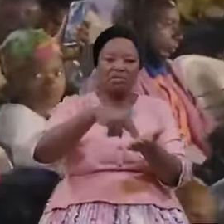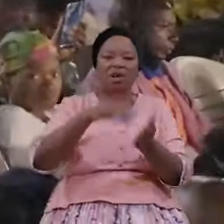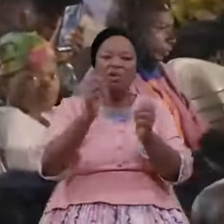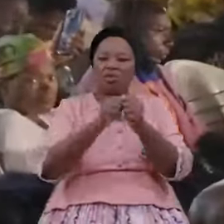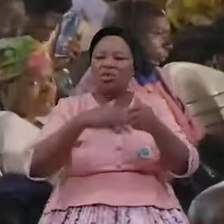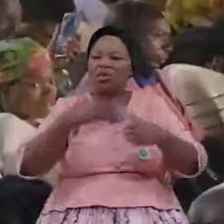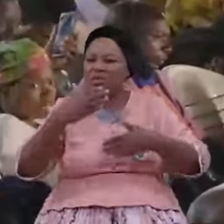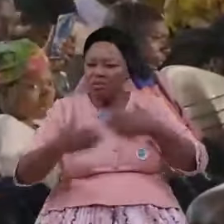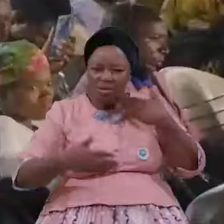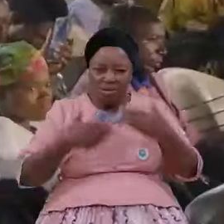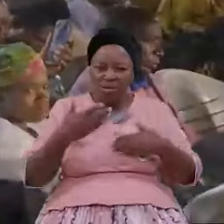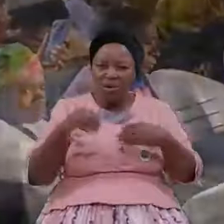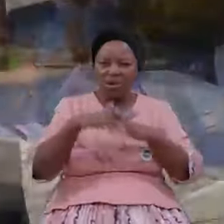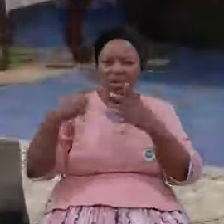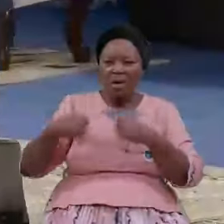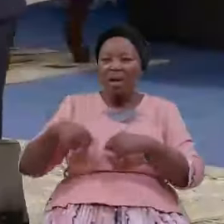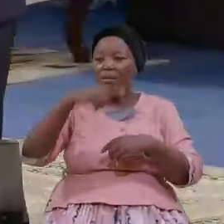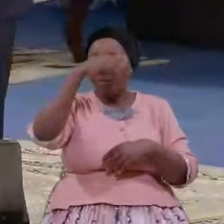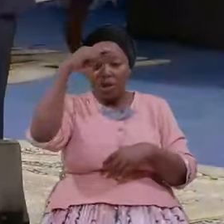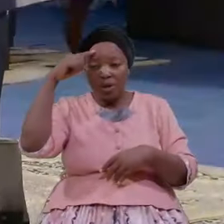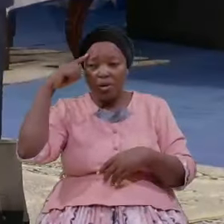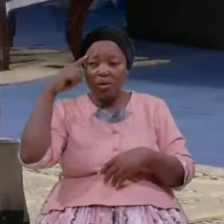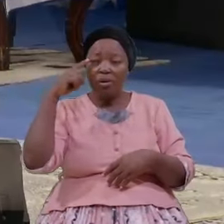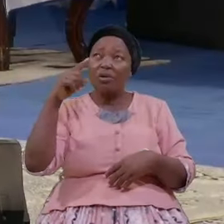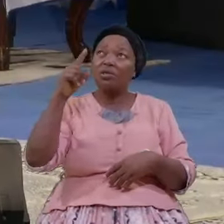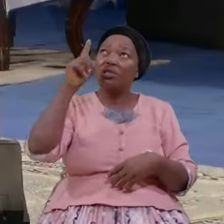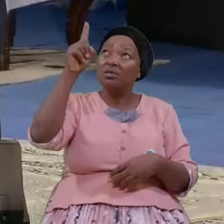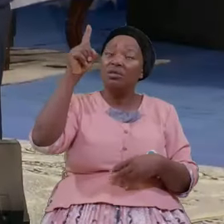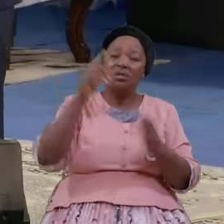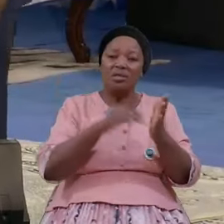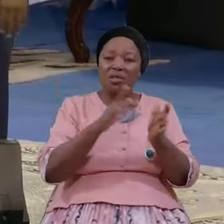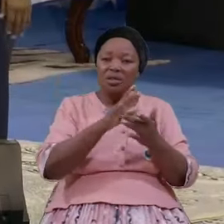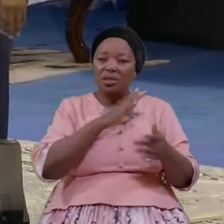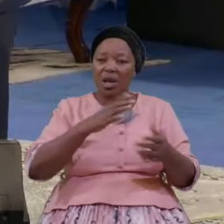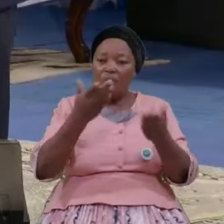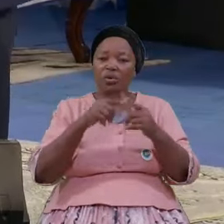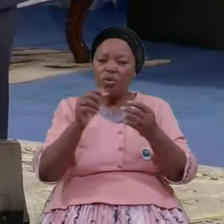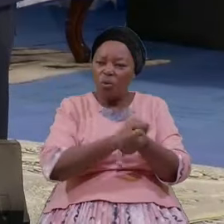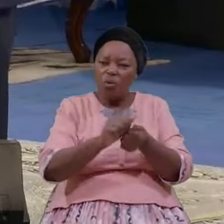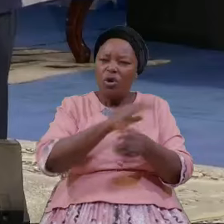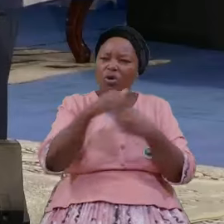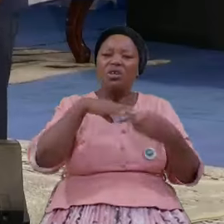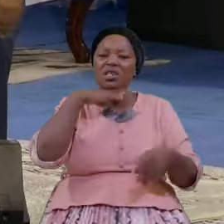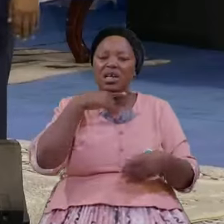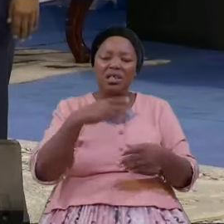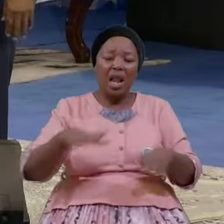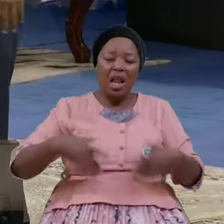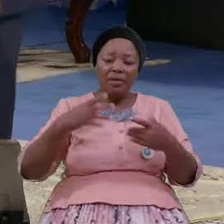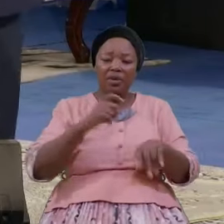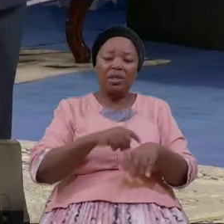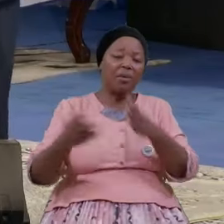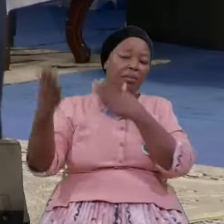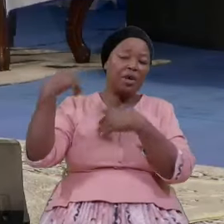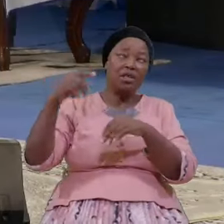gladly, because it wants to wash all your dirty life of the past. It wants to wash